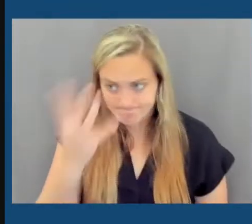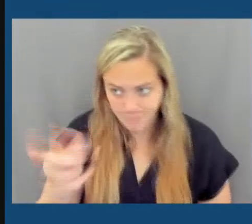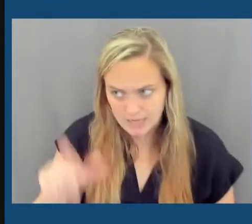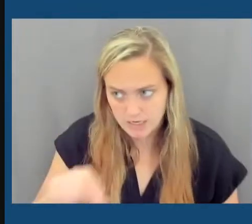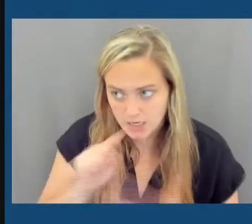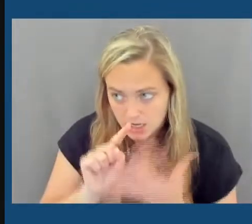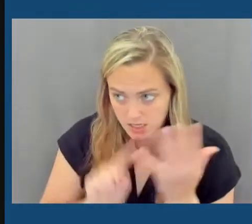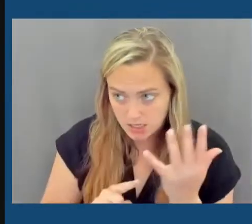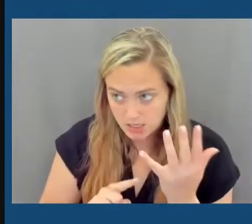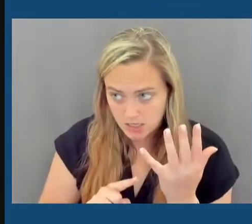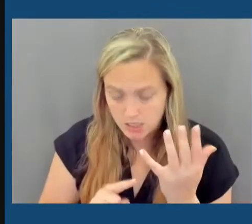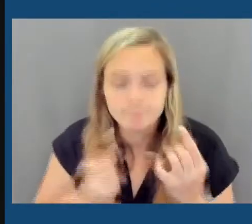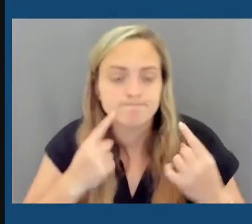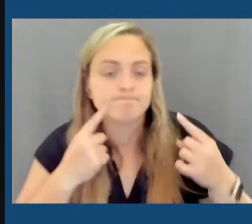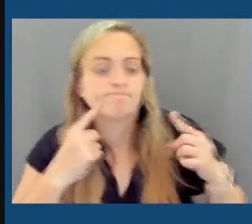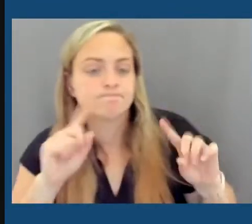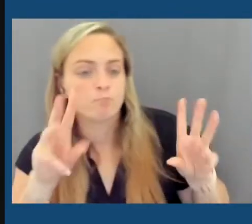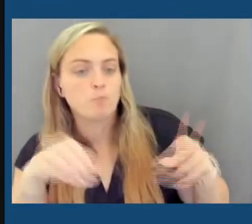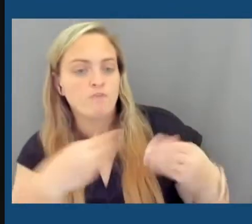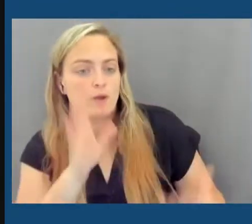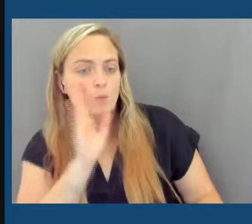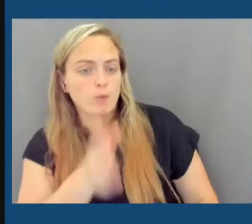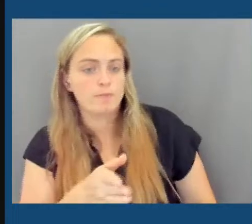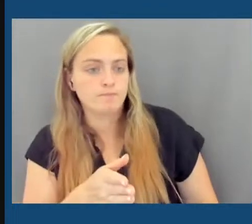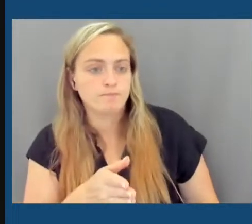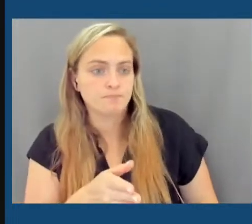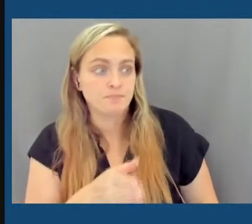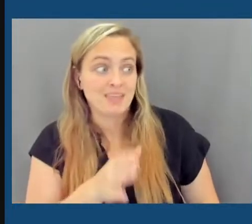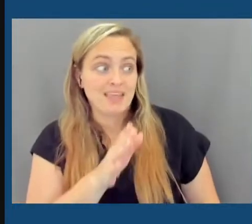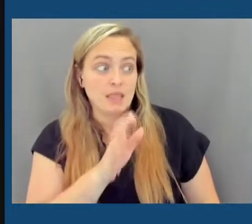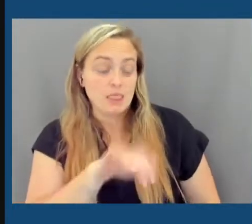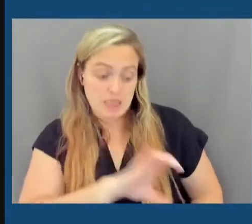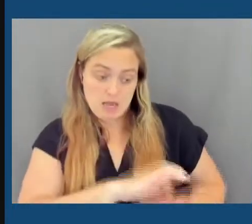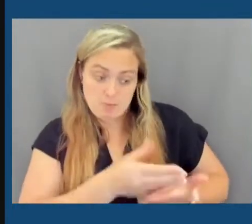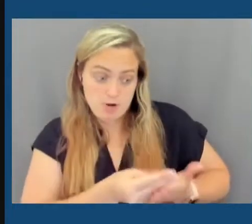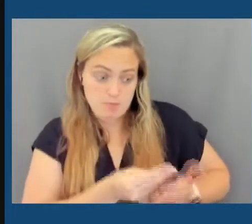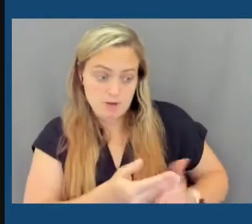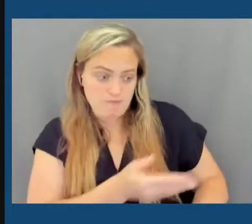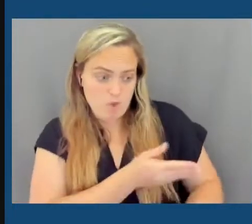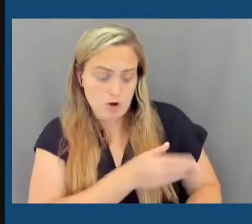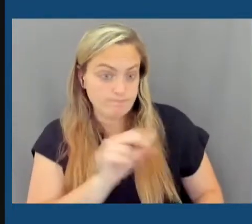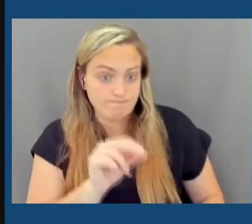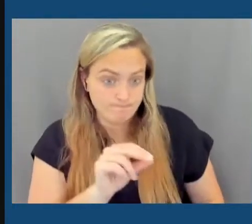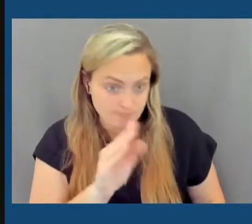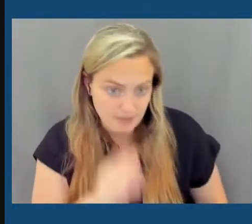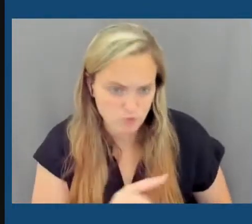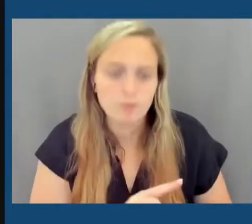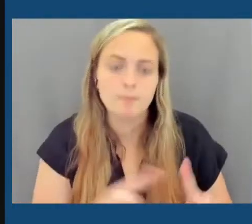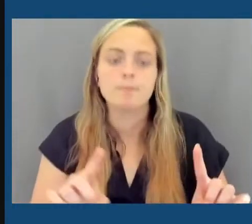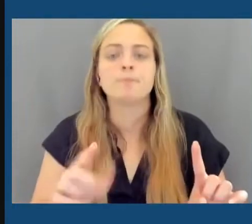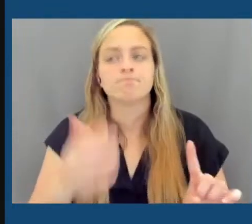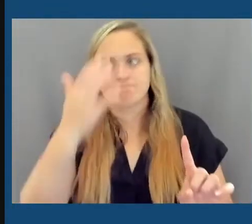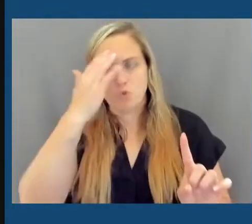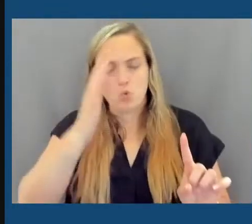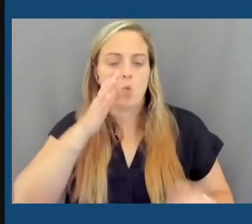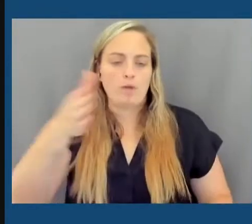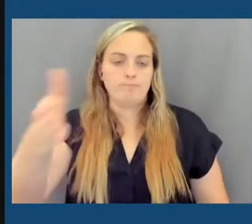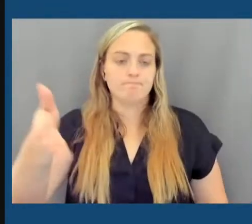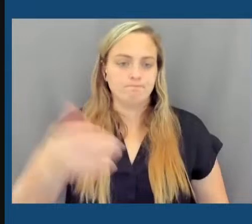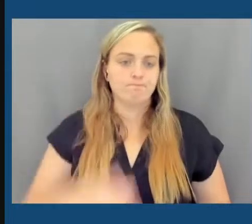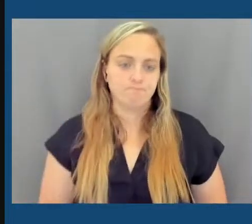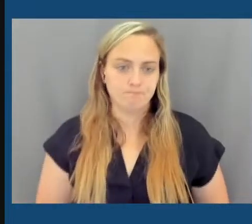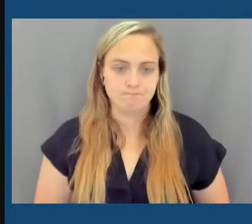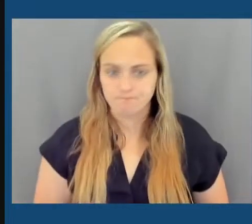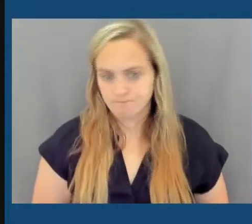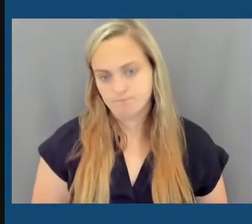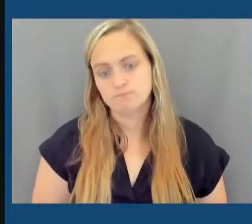she delivers. Never to that extent before, but I knew that she would. And so when we sat there and we talked